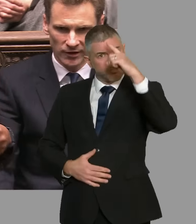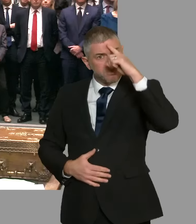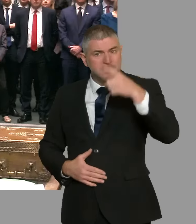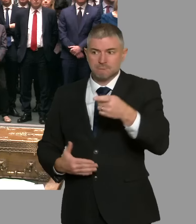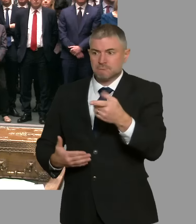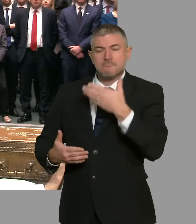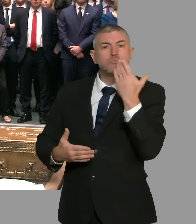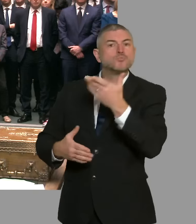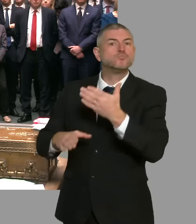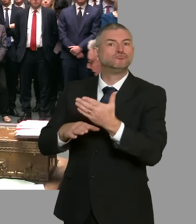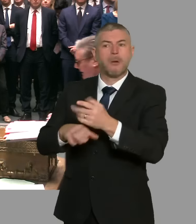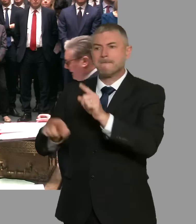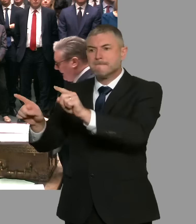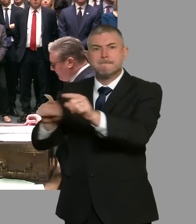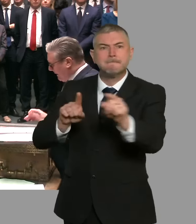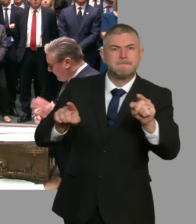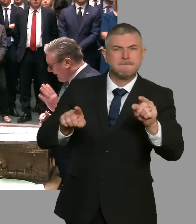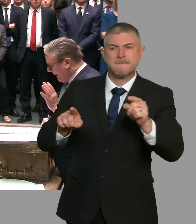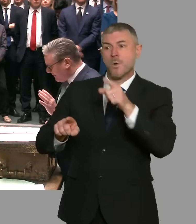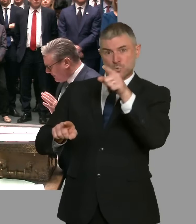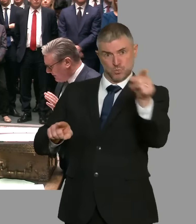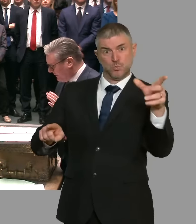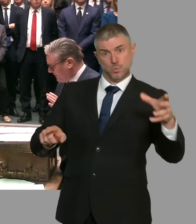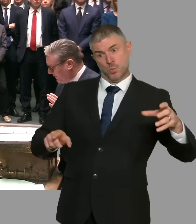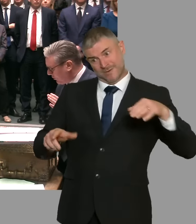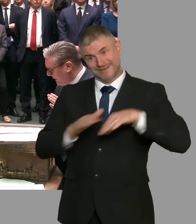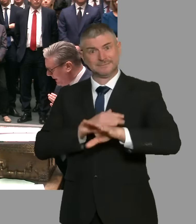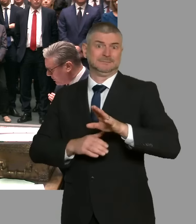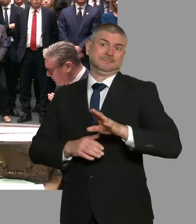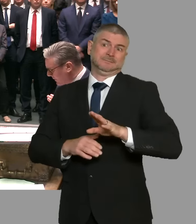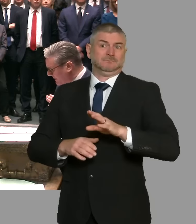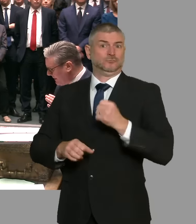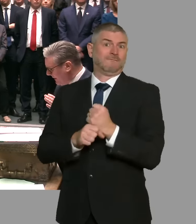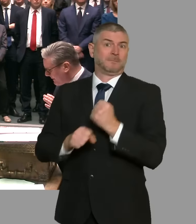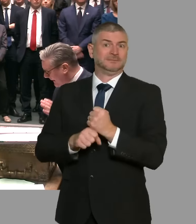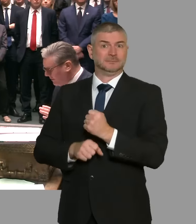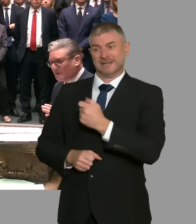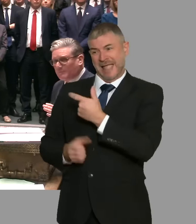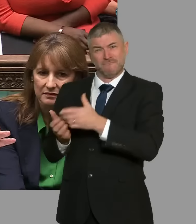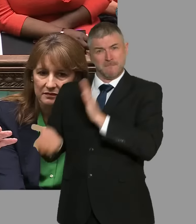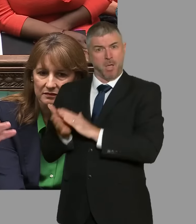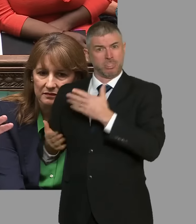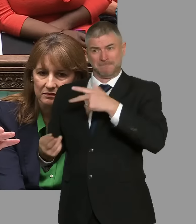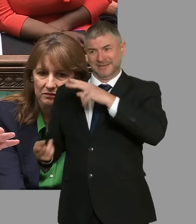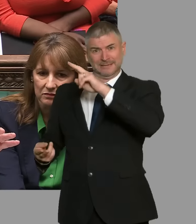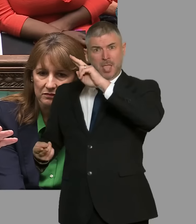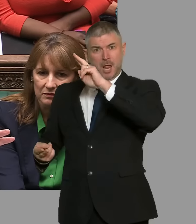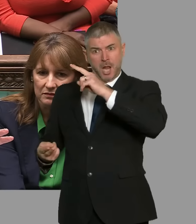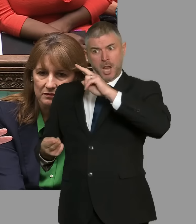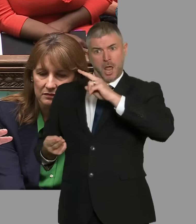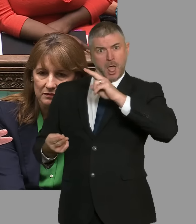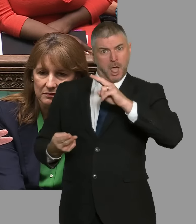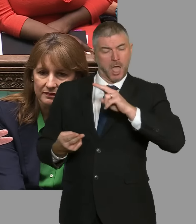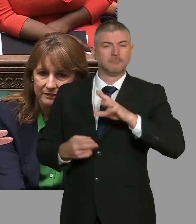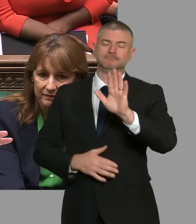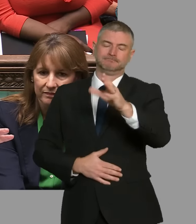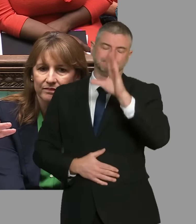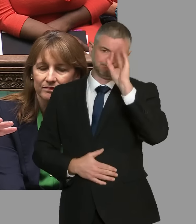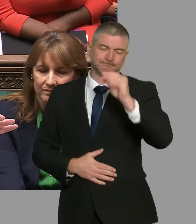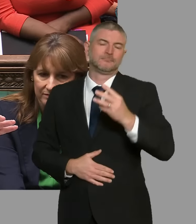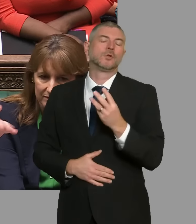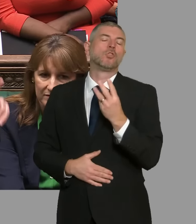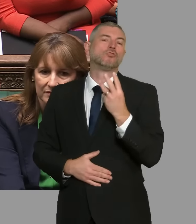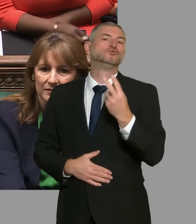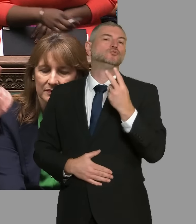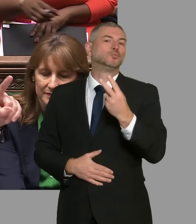office? Mr. Speaker, let me give the House the details. 329,000 people more are in work since